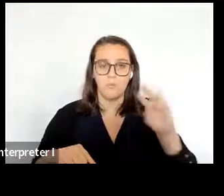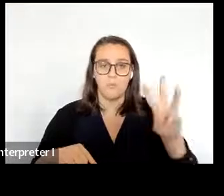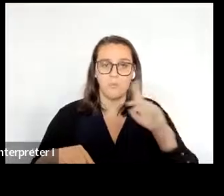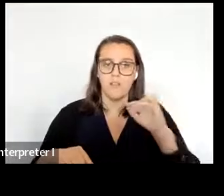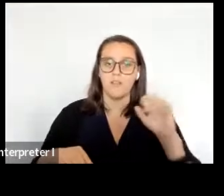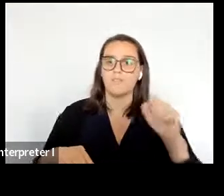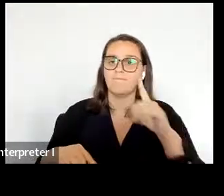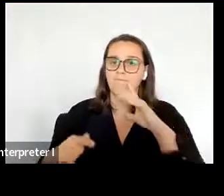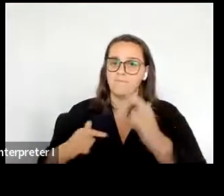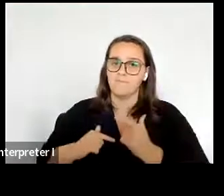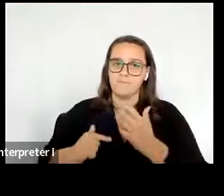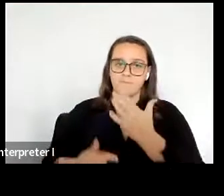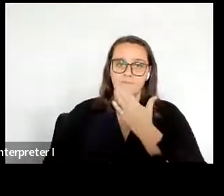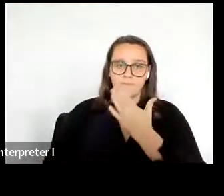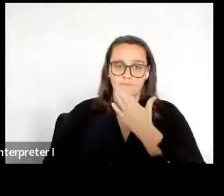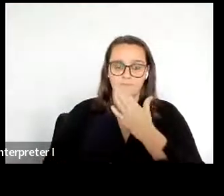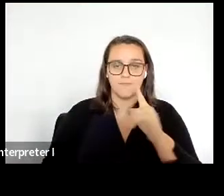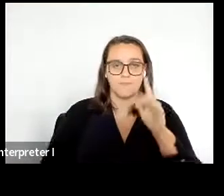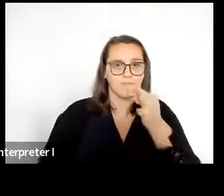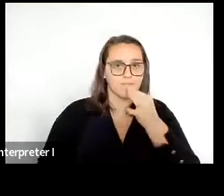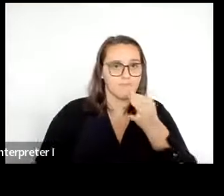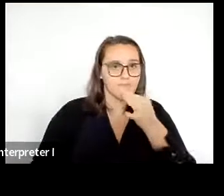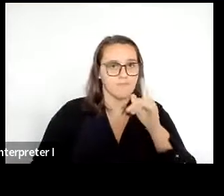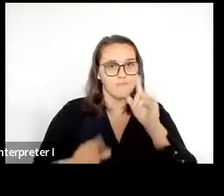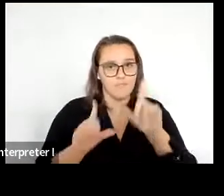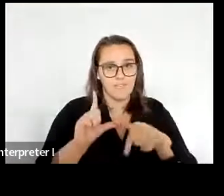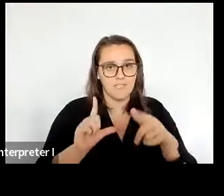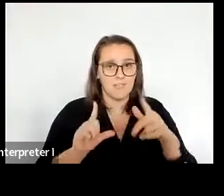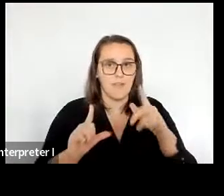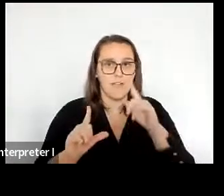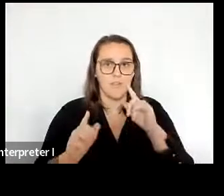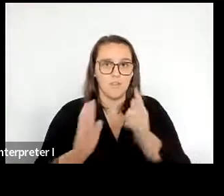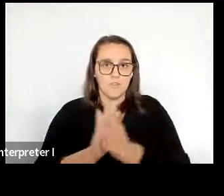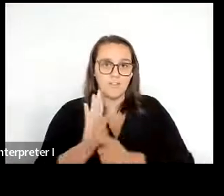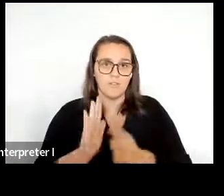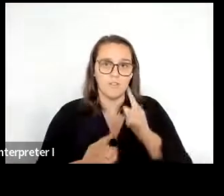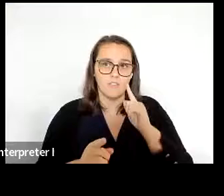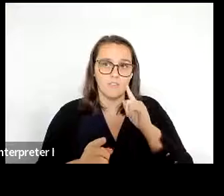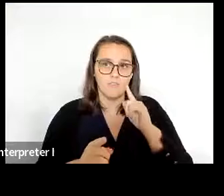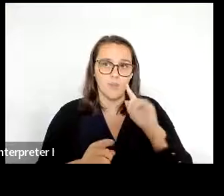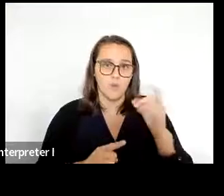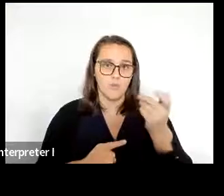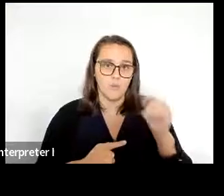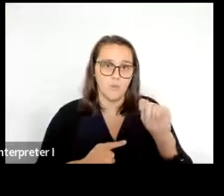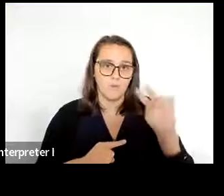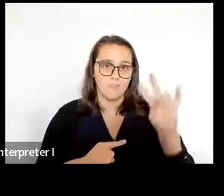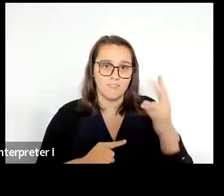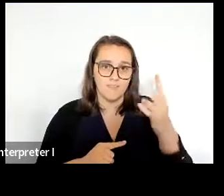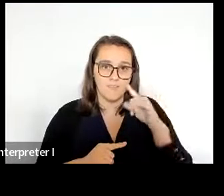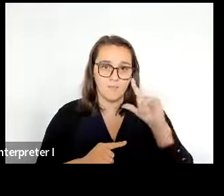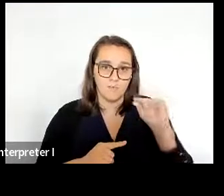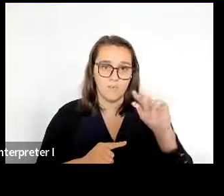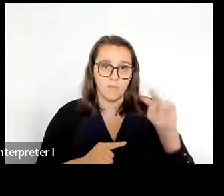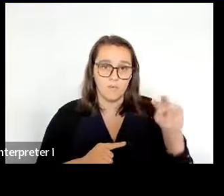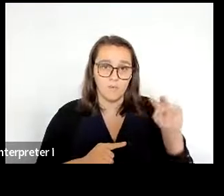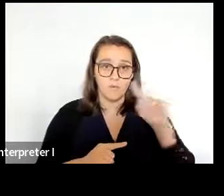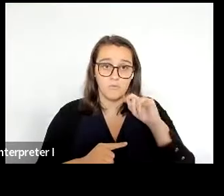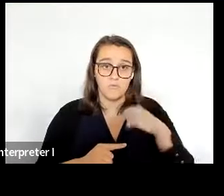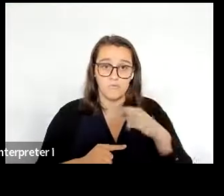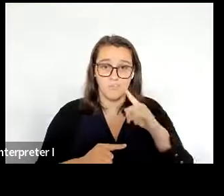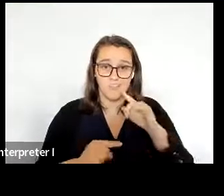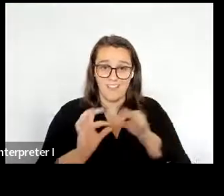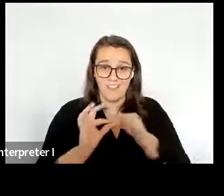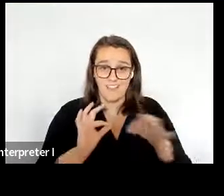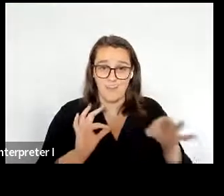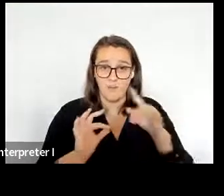temporary legislation that's set to expire on October 7th, 2022. The language of the emergency declaration and act has only been updated